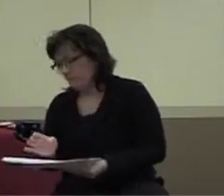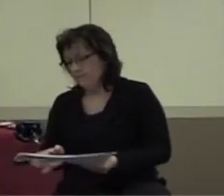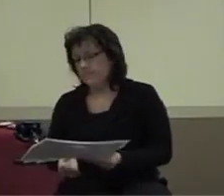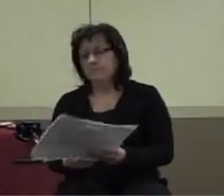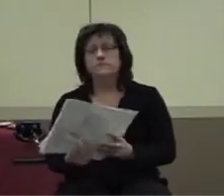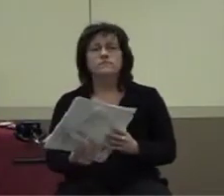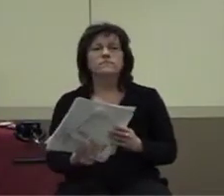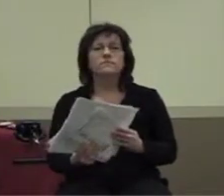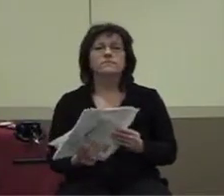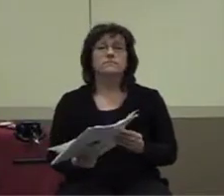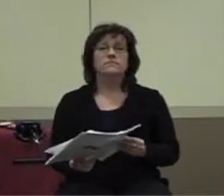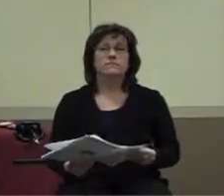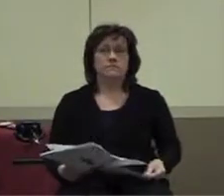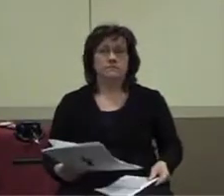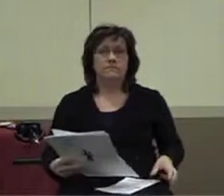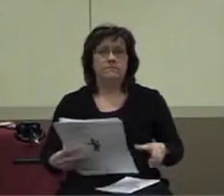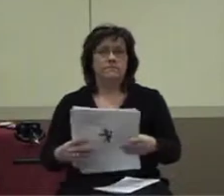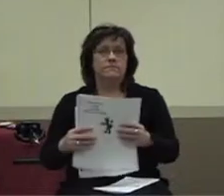Okay.